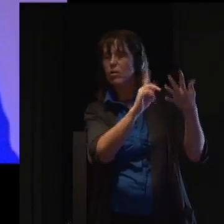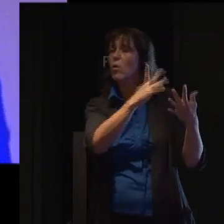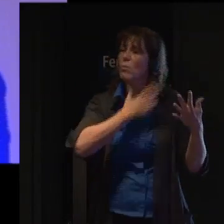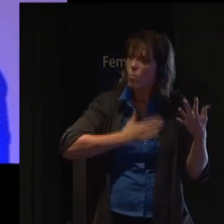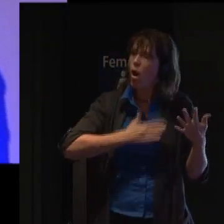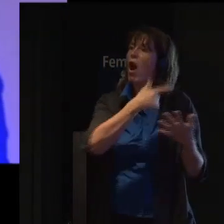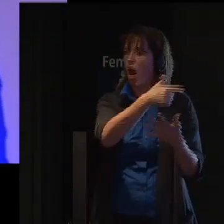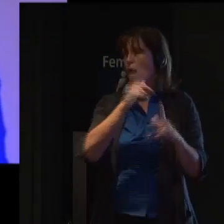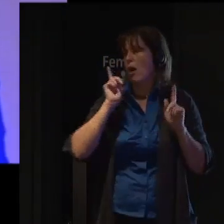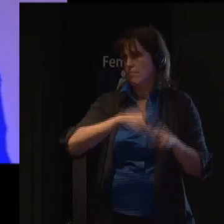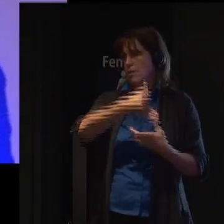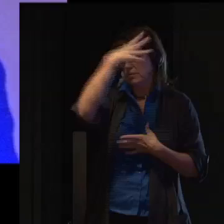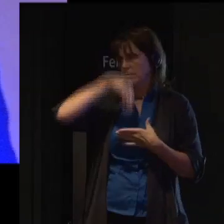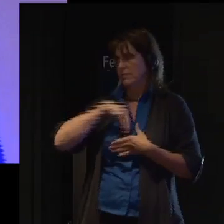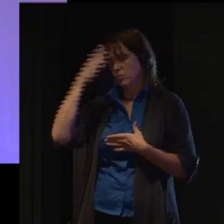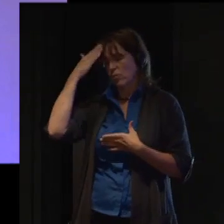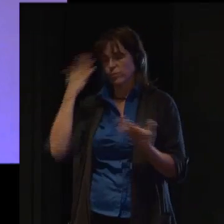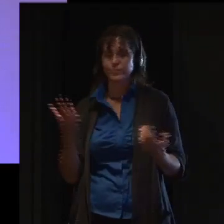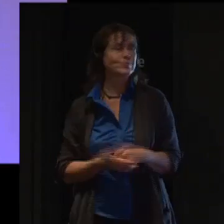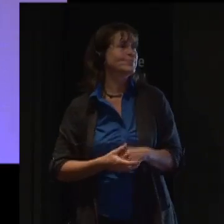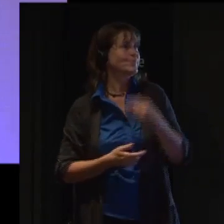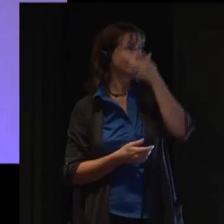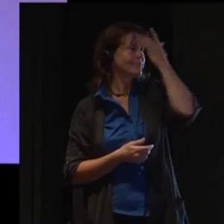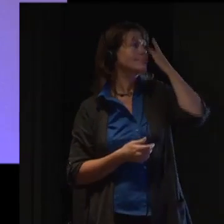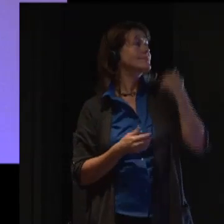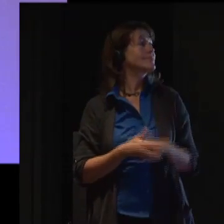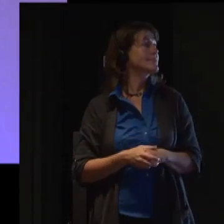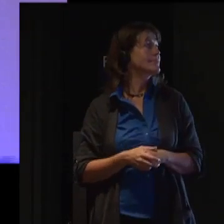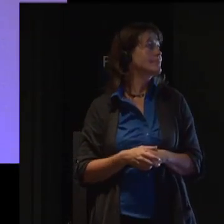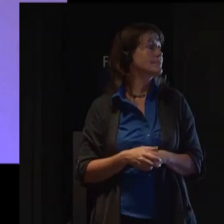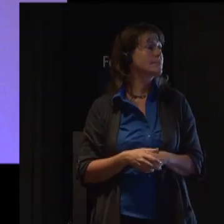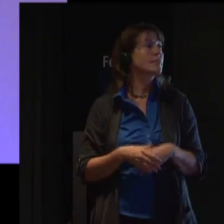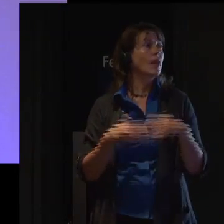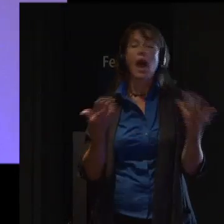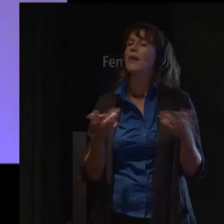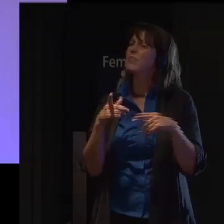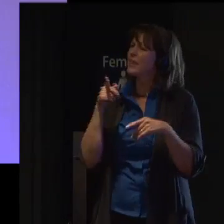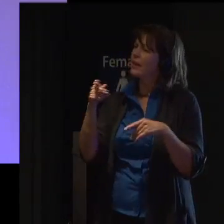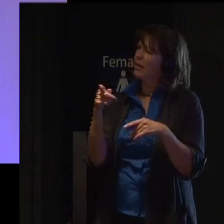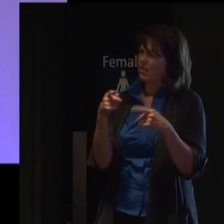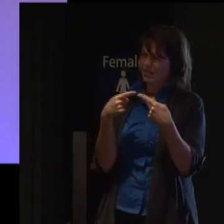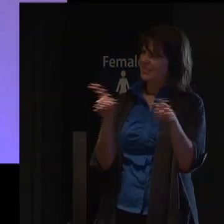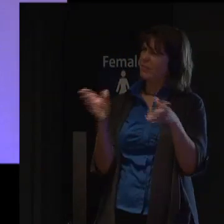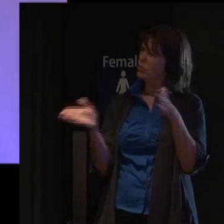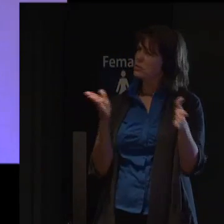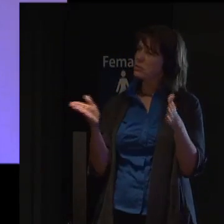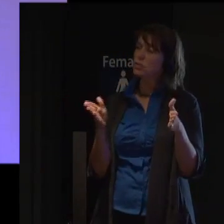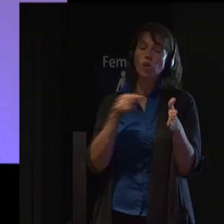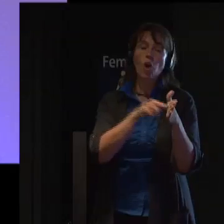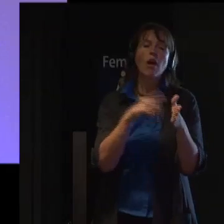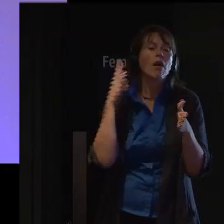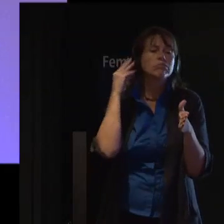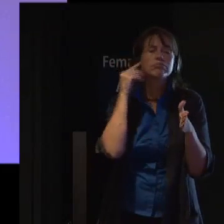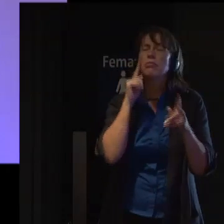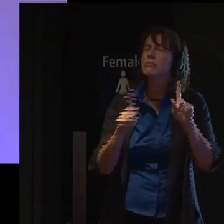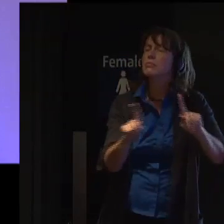we should do for them. What's important, and where is the difference between a normal commentary and an audio